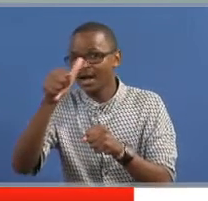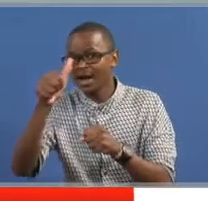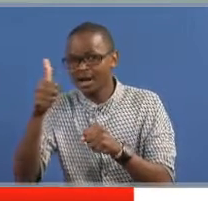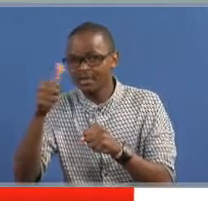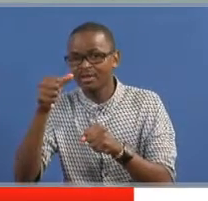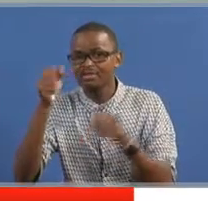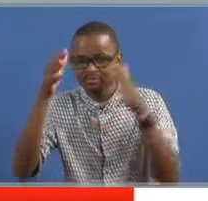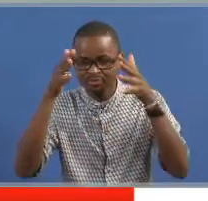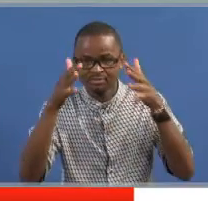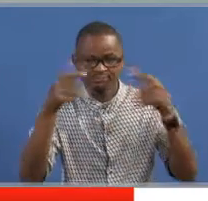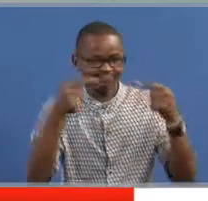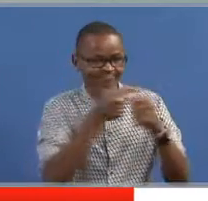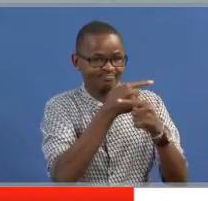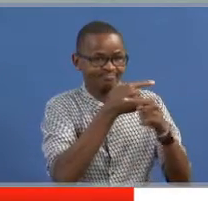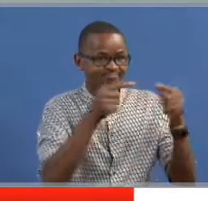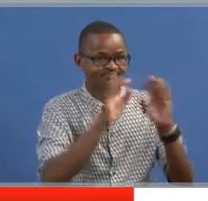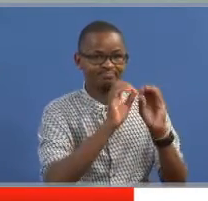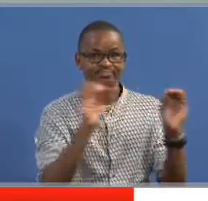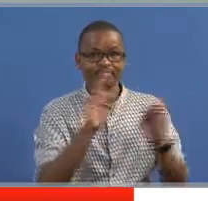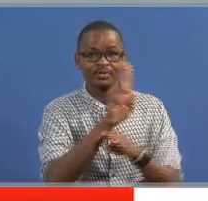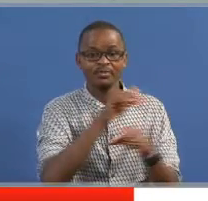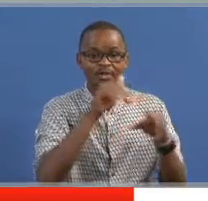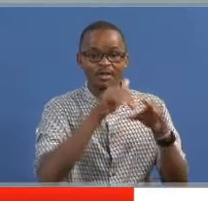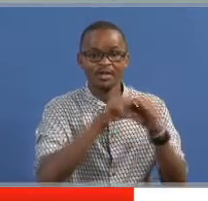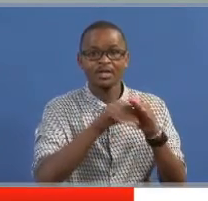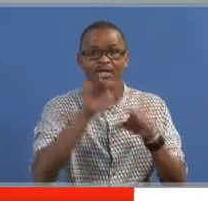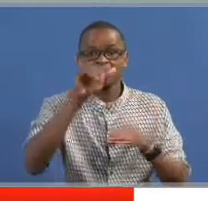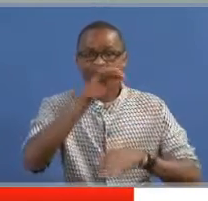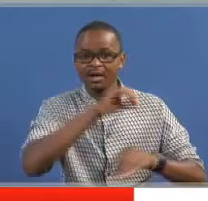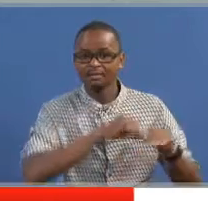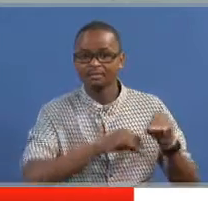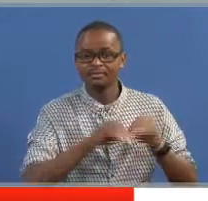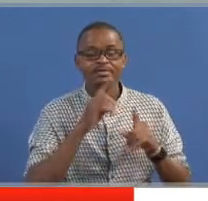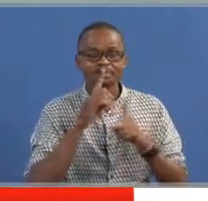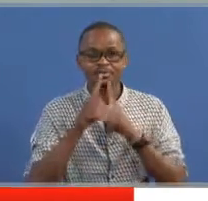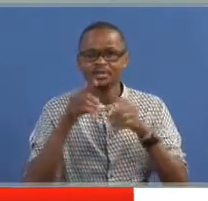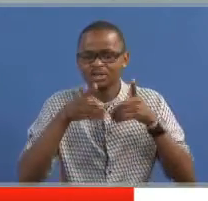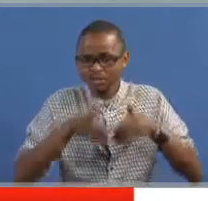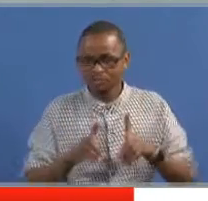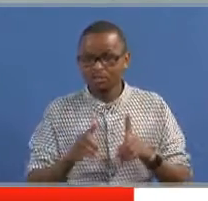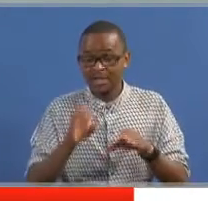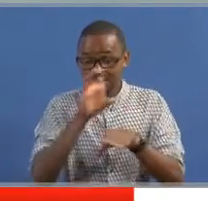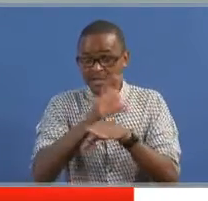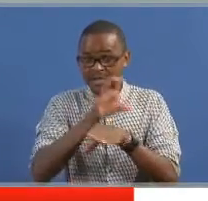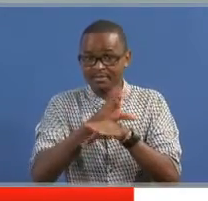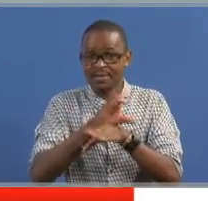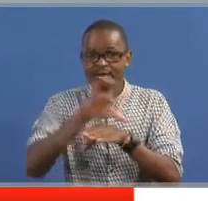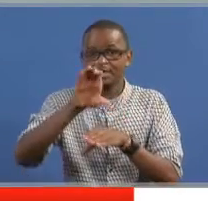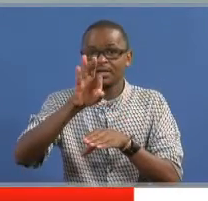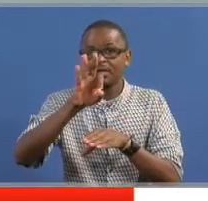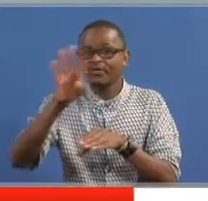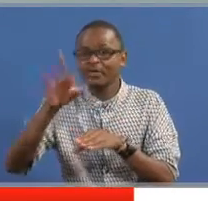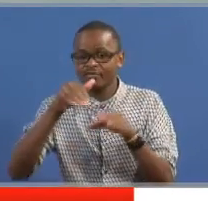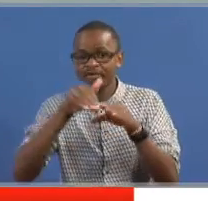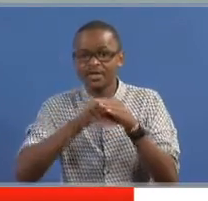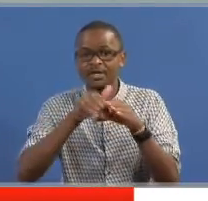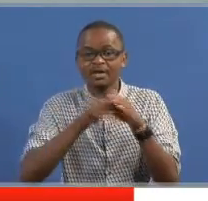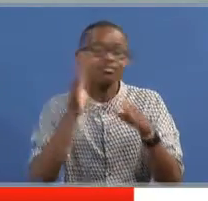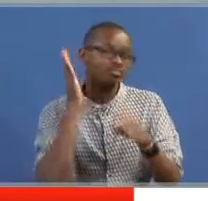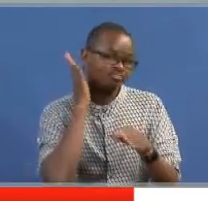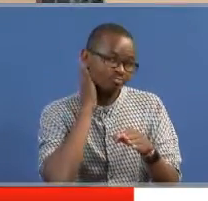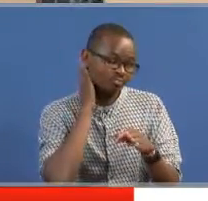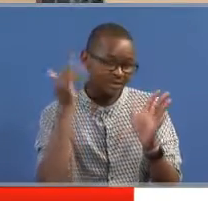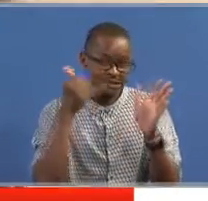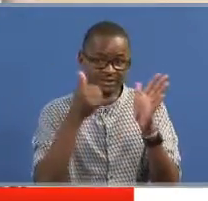contenders that violence and chaos will not be used in the by-elections. Speaking during a church service at CFF Church in Muranga,